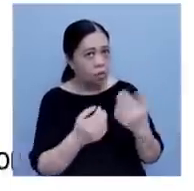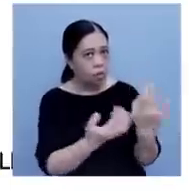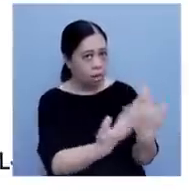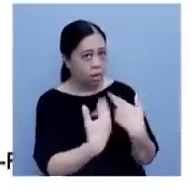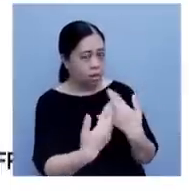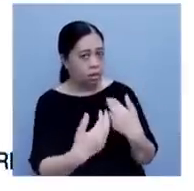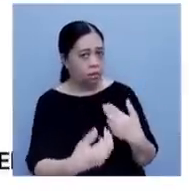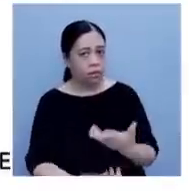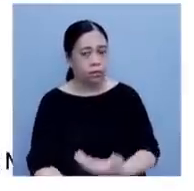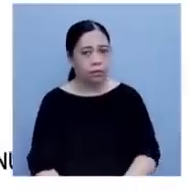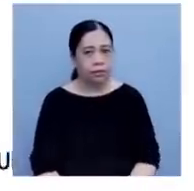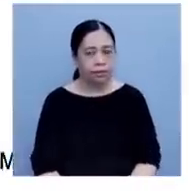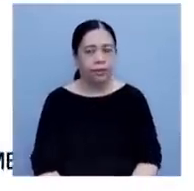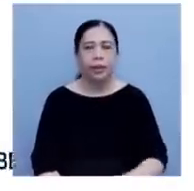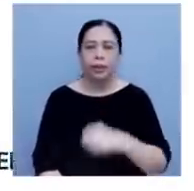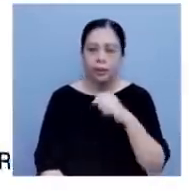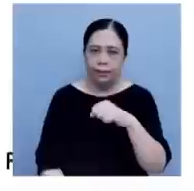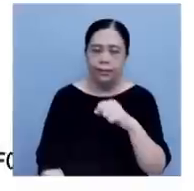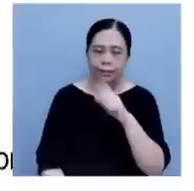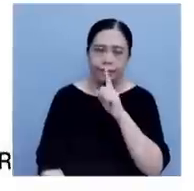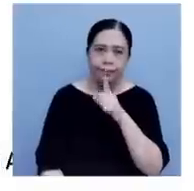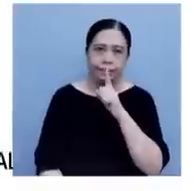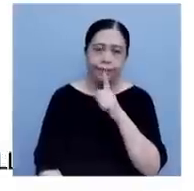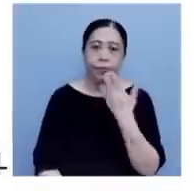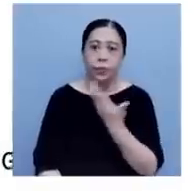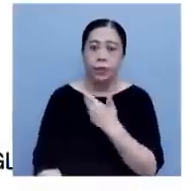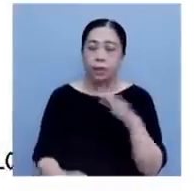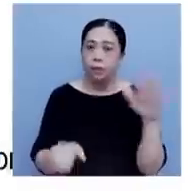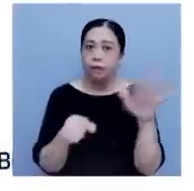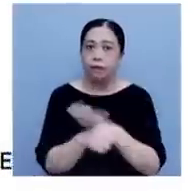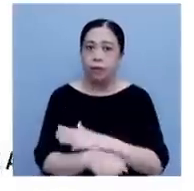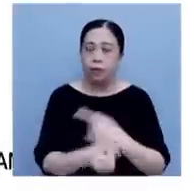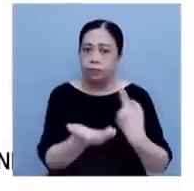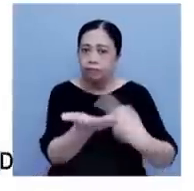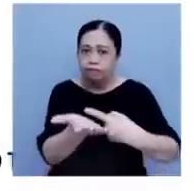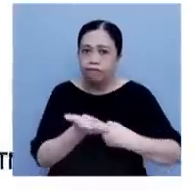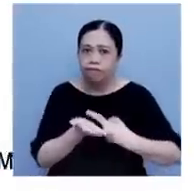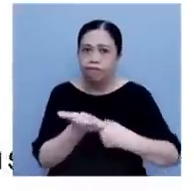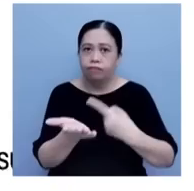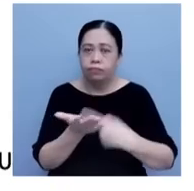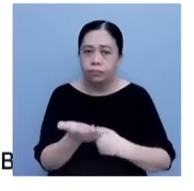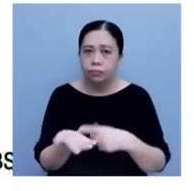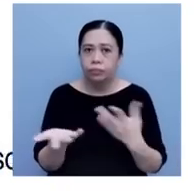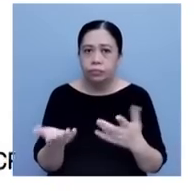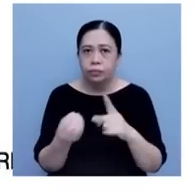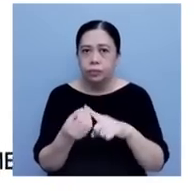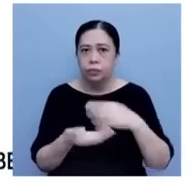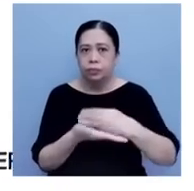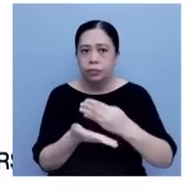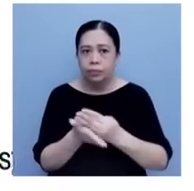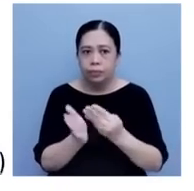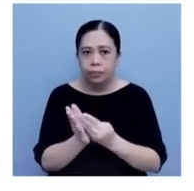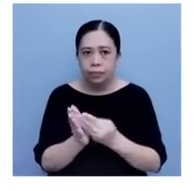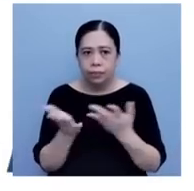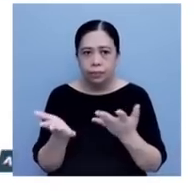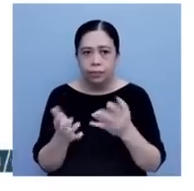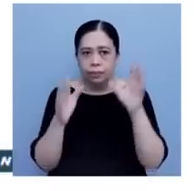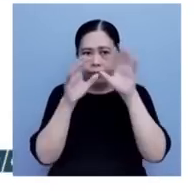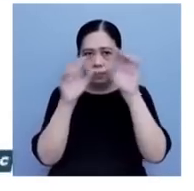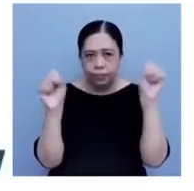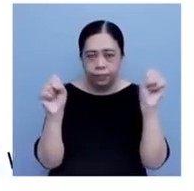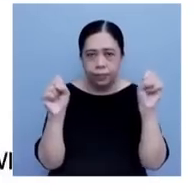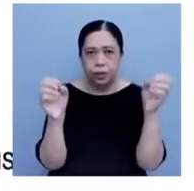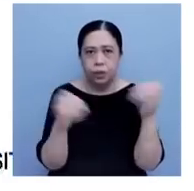ahead. Absolutely. Absolutely. We will have full discussion on the budgets of the president and the